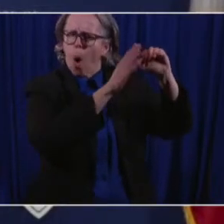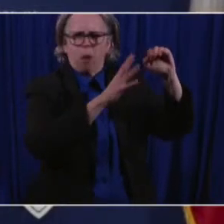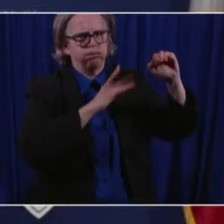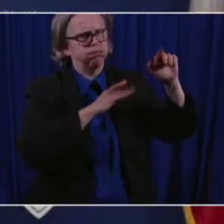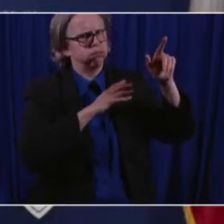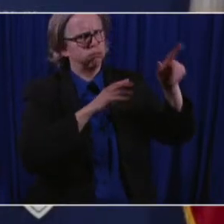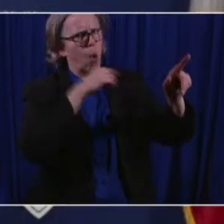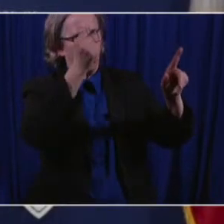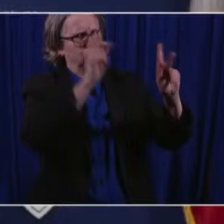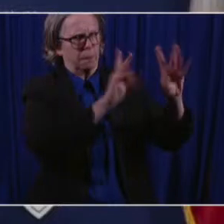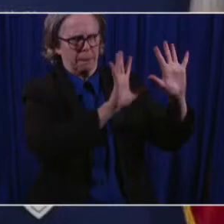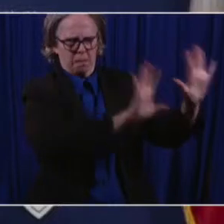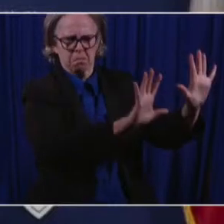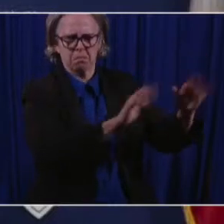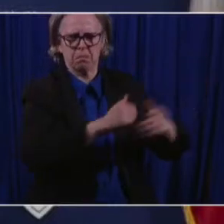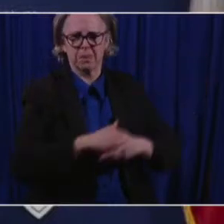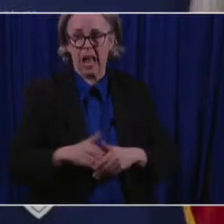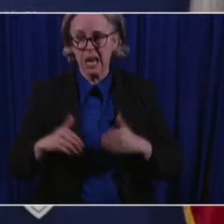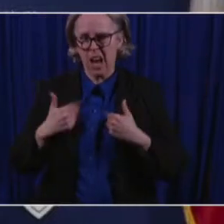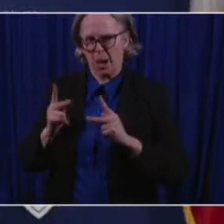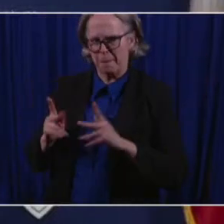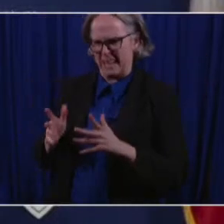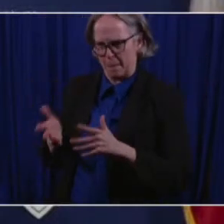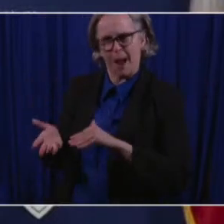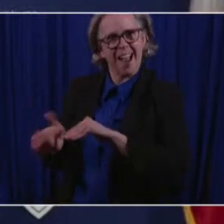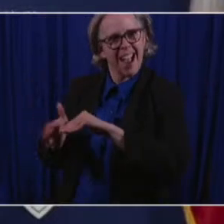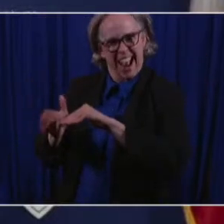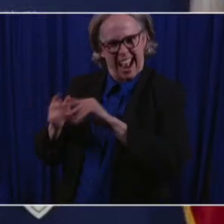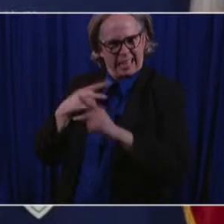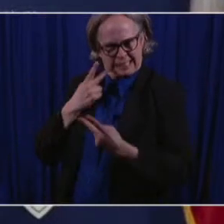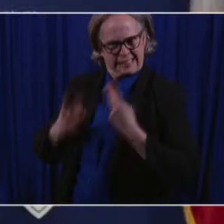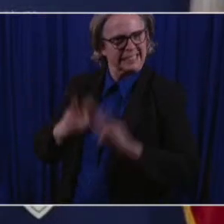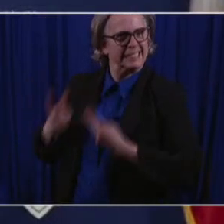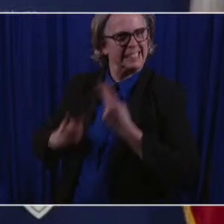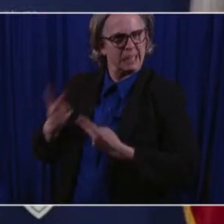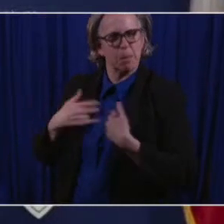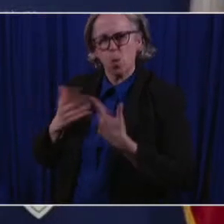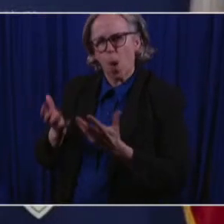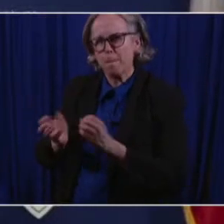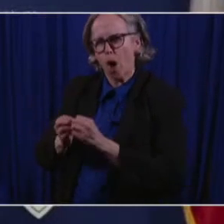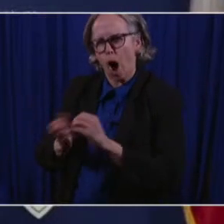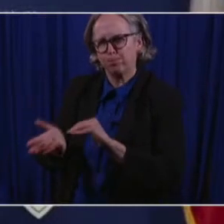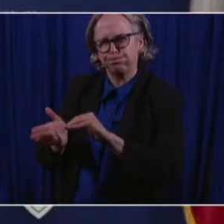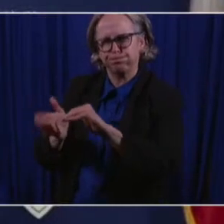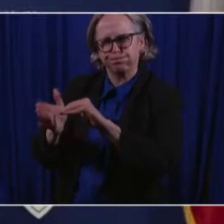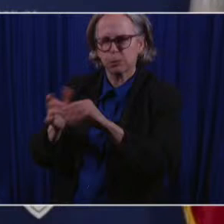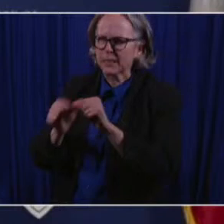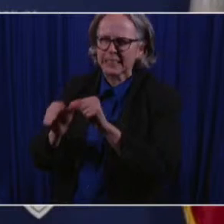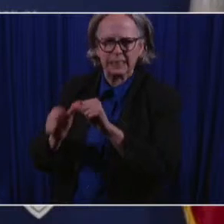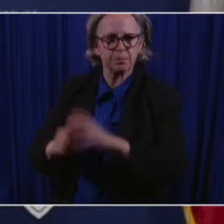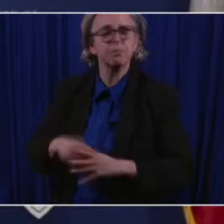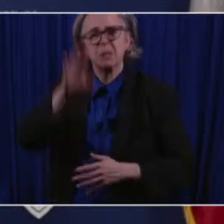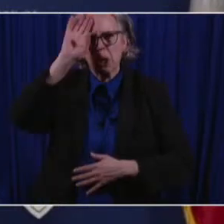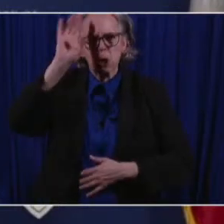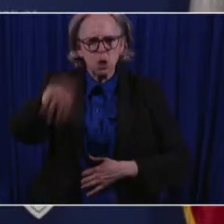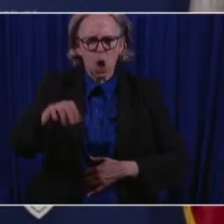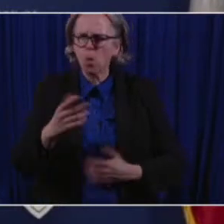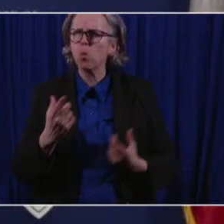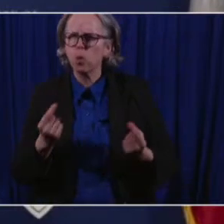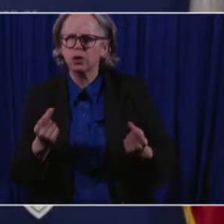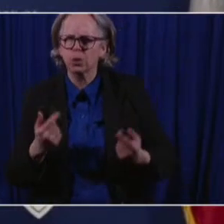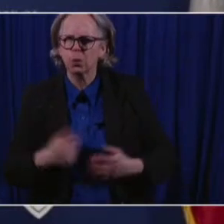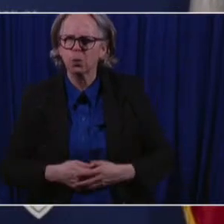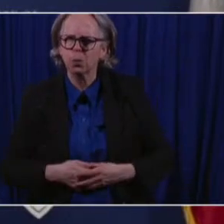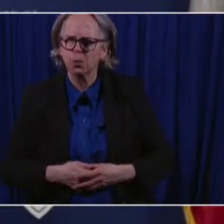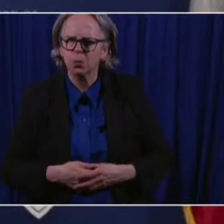younger population. We just have to keep going. So we know how to get out of this. This is not 5 months ago,